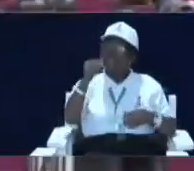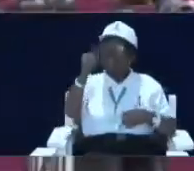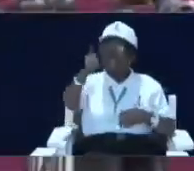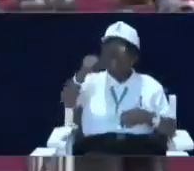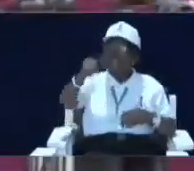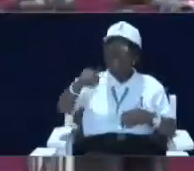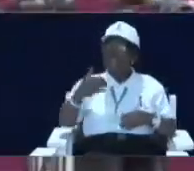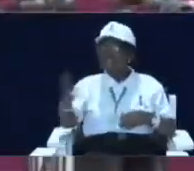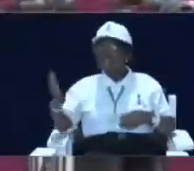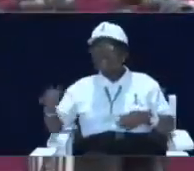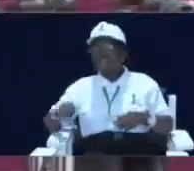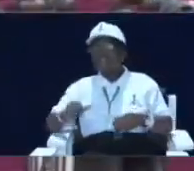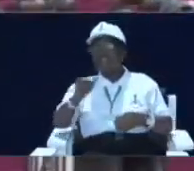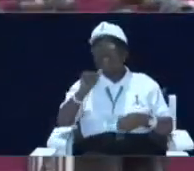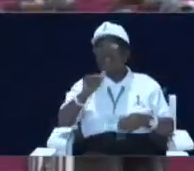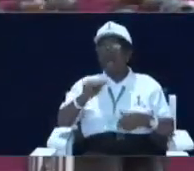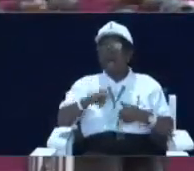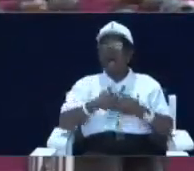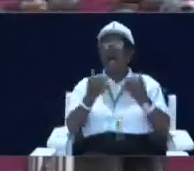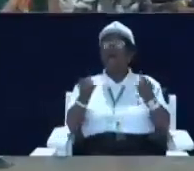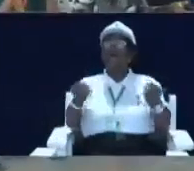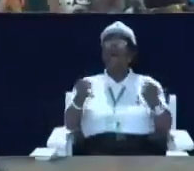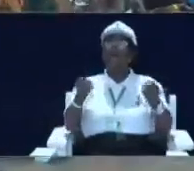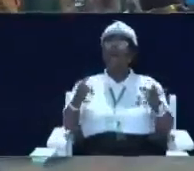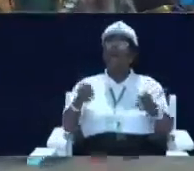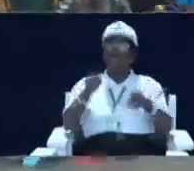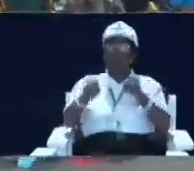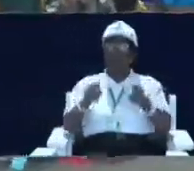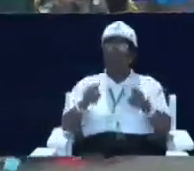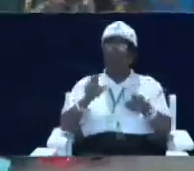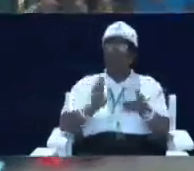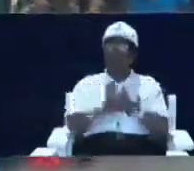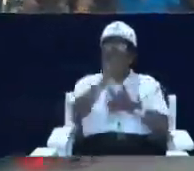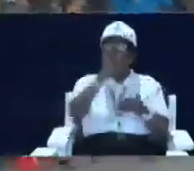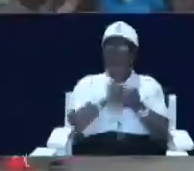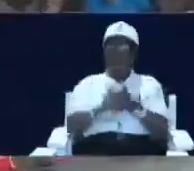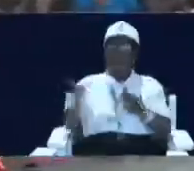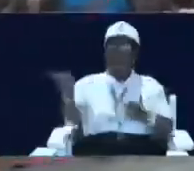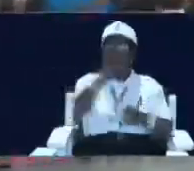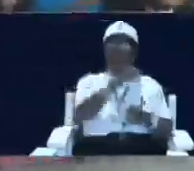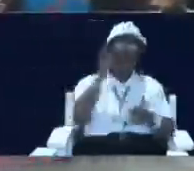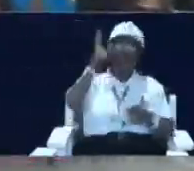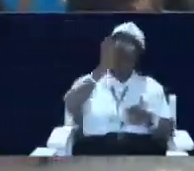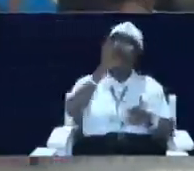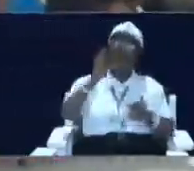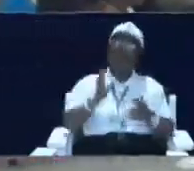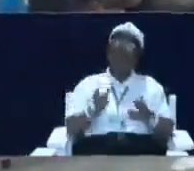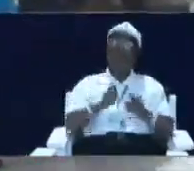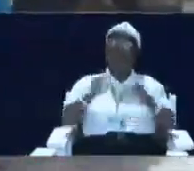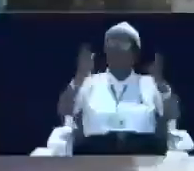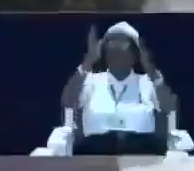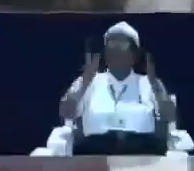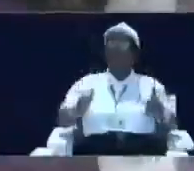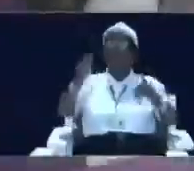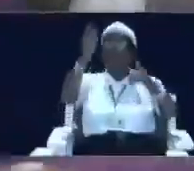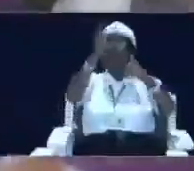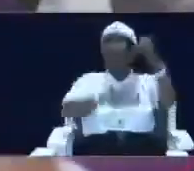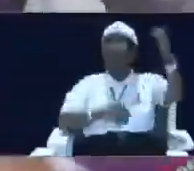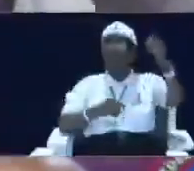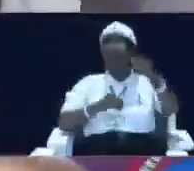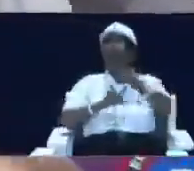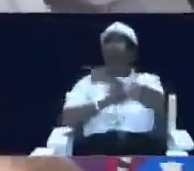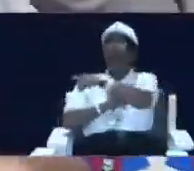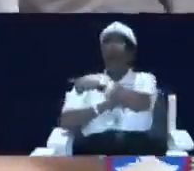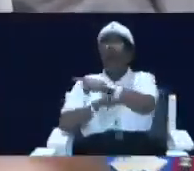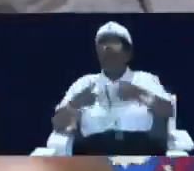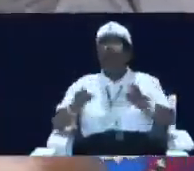How many of you believe you are going to be greater than I? Let me hear you shout a big hallelujah.